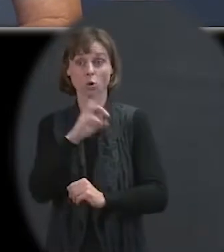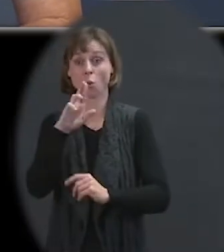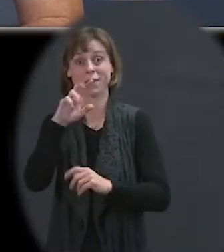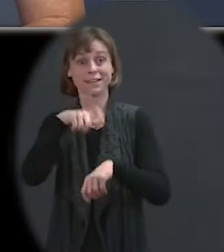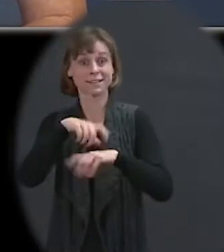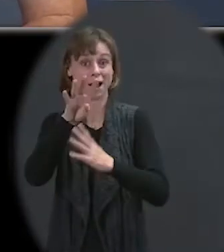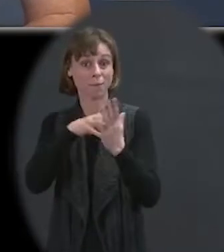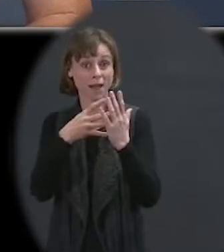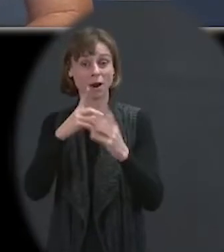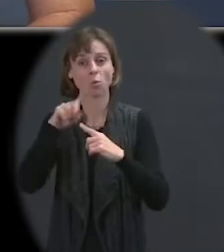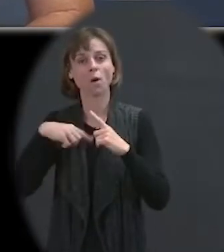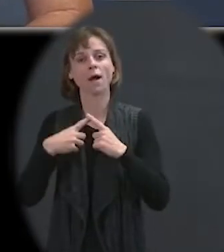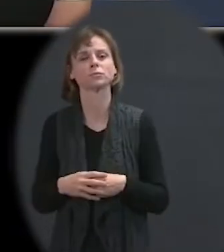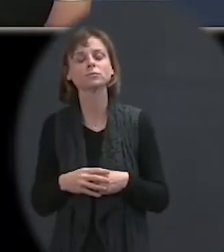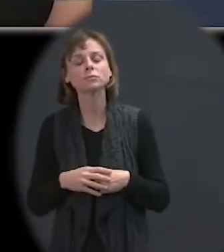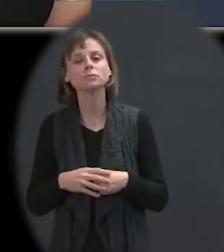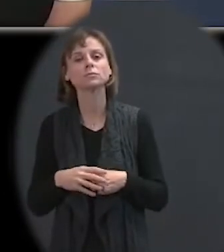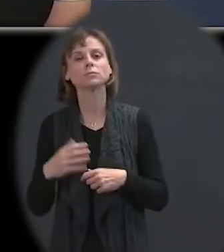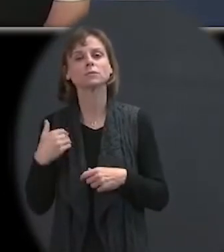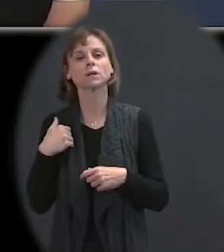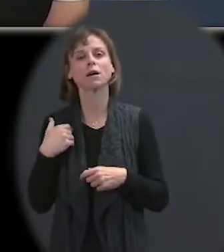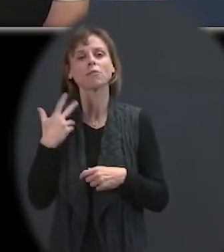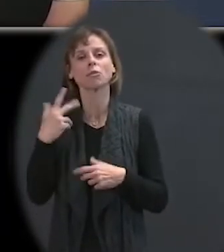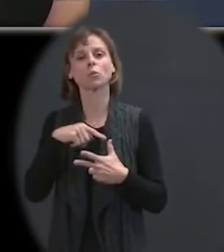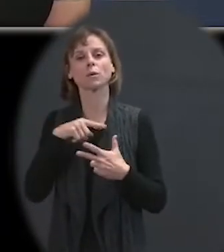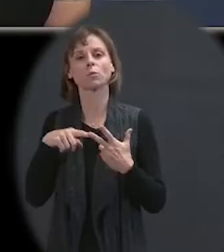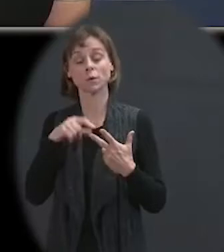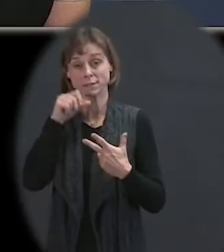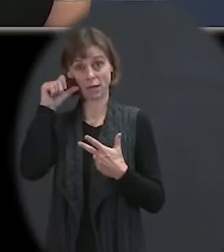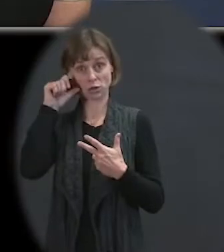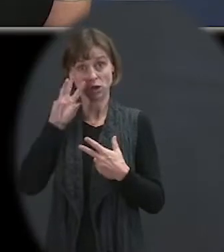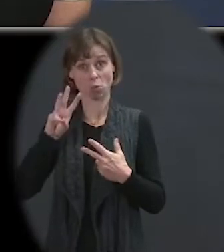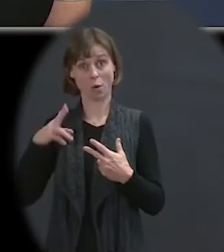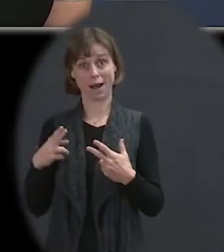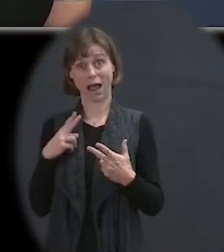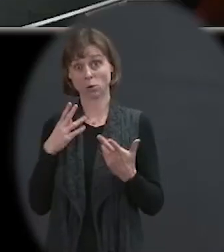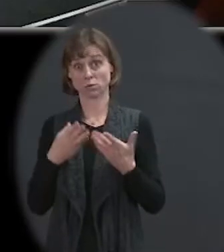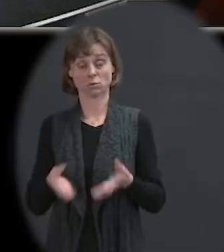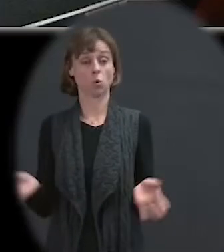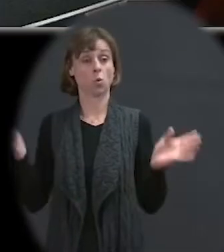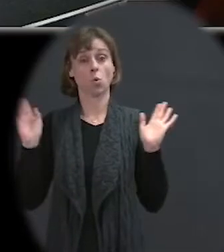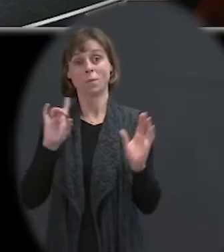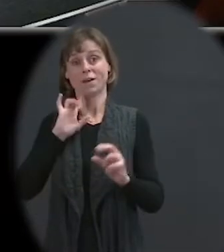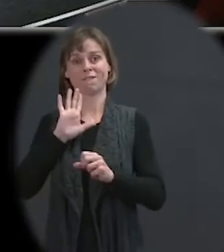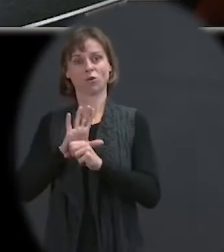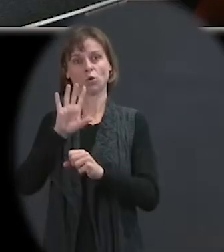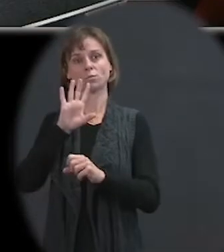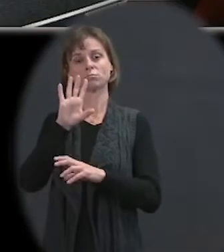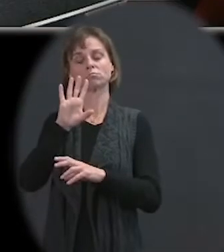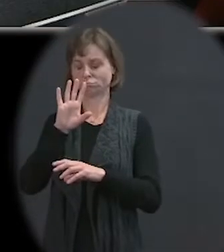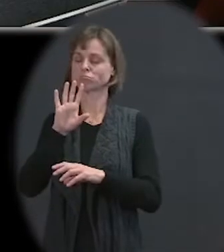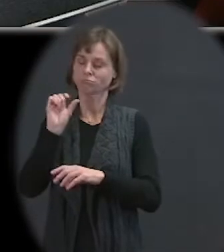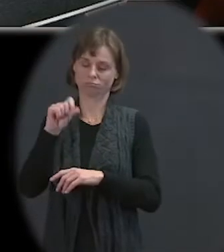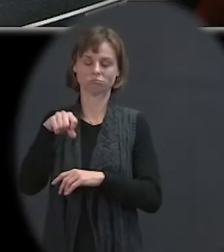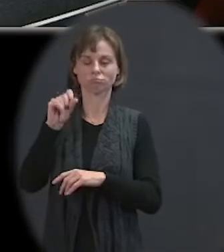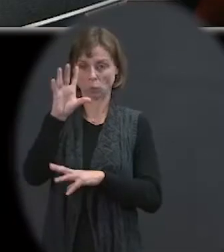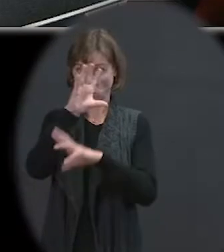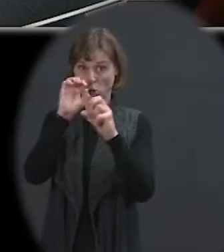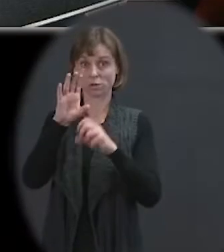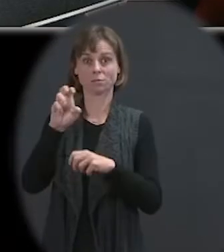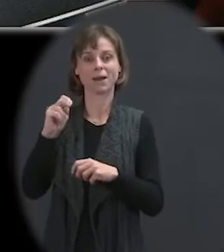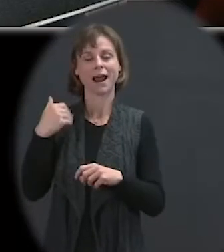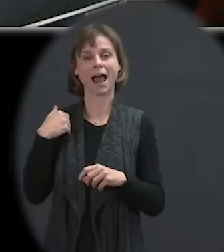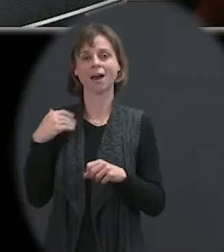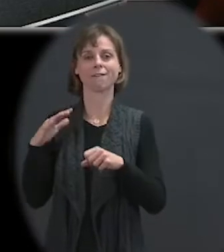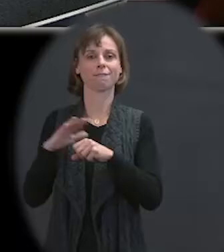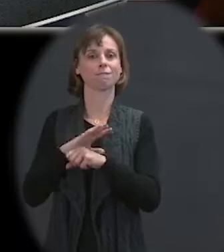defer to health and medical experts. Yesterday, the White House publicly confirmed that President Biden had mandated that he have full visibility